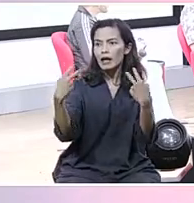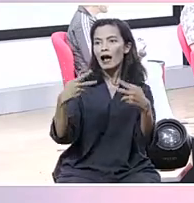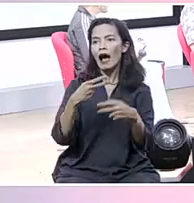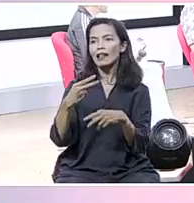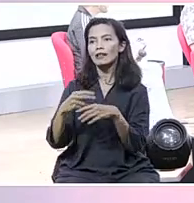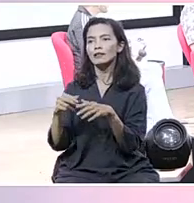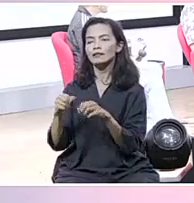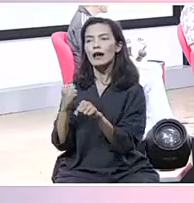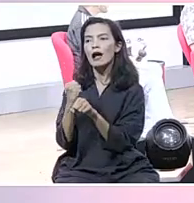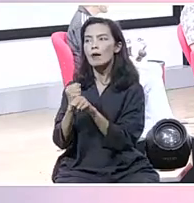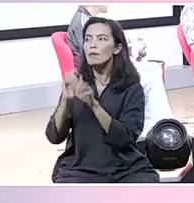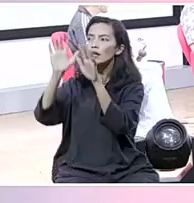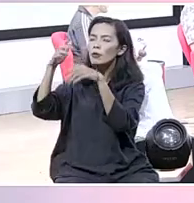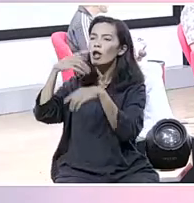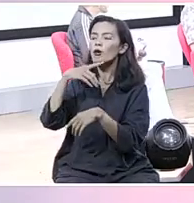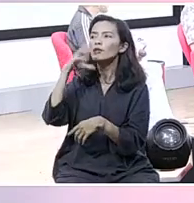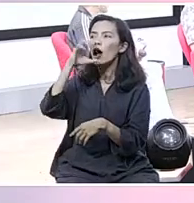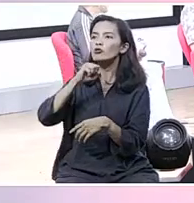be,